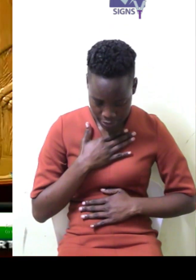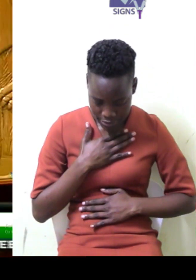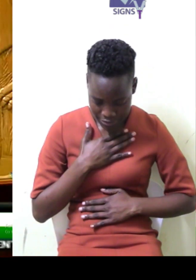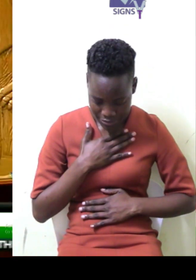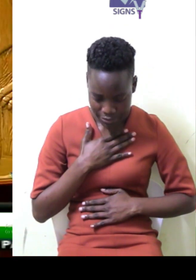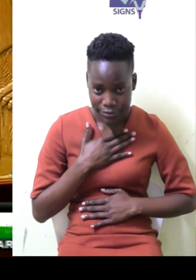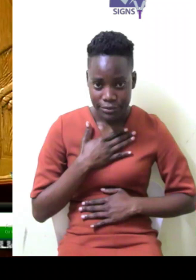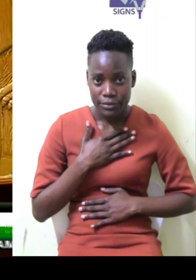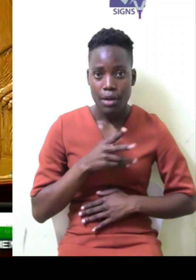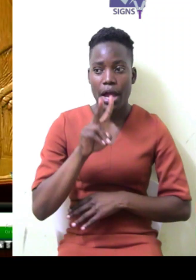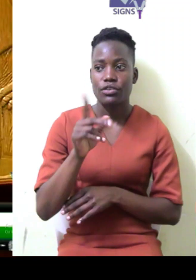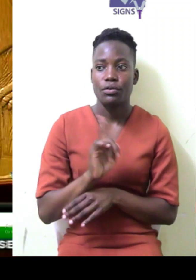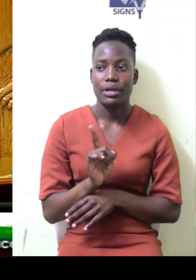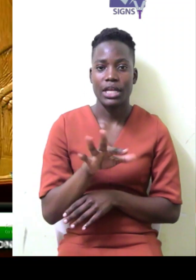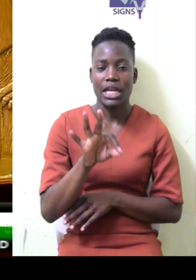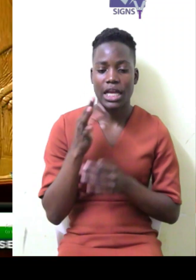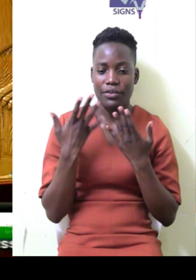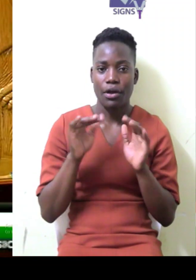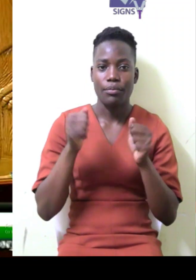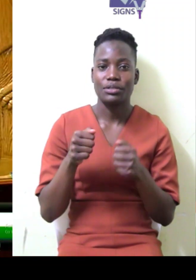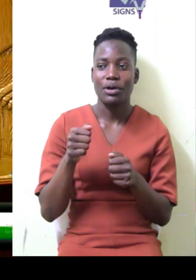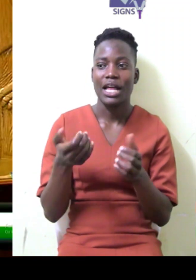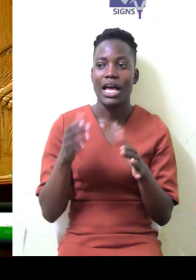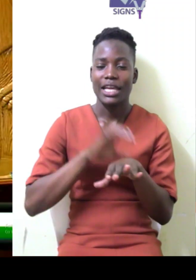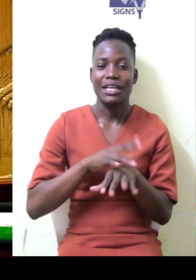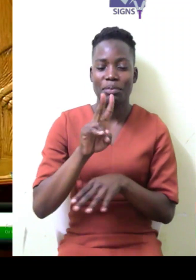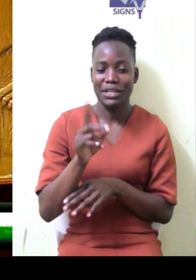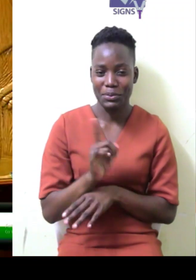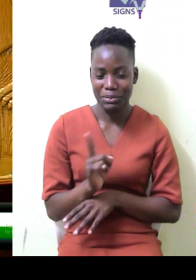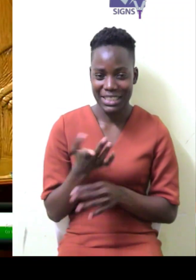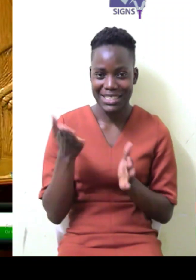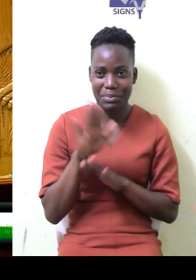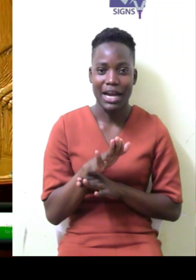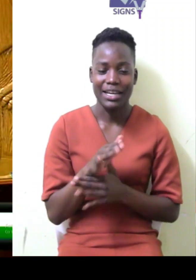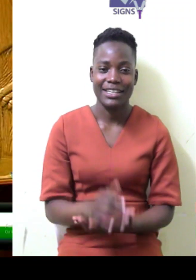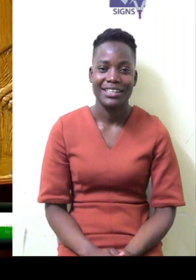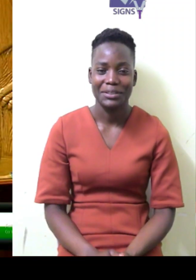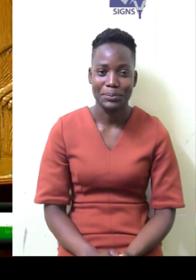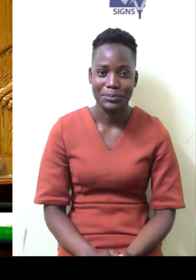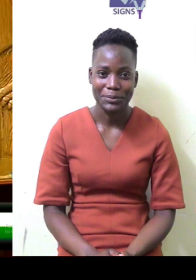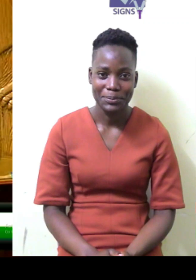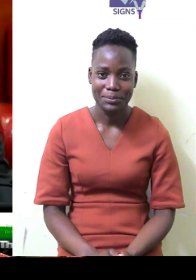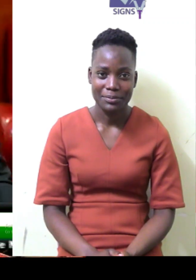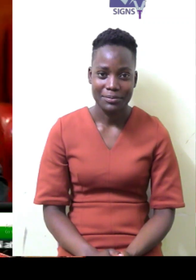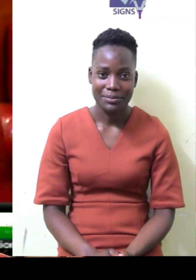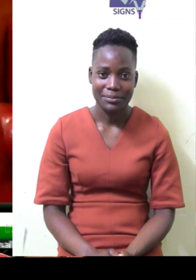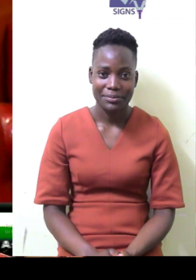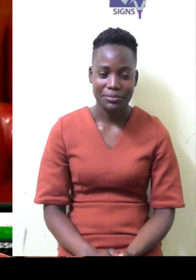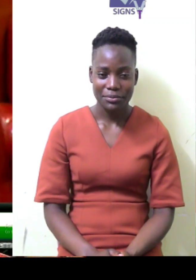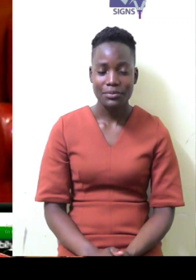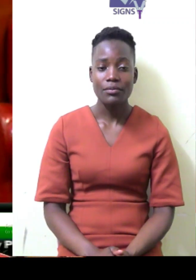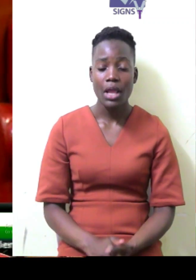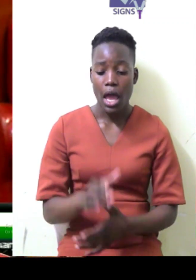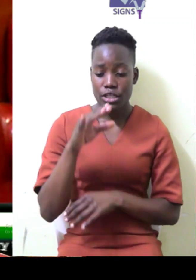Speaker, my 2 minutes were taken. Can I get my 2 minutes back, please? My 2 minutes. Yes. Mr.